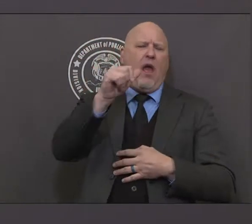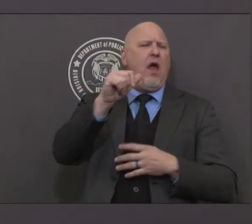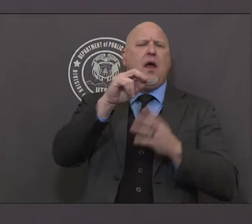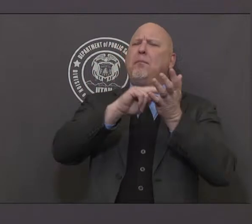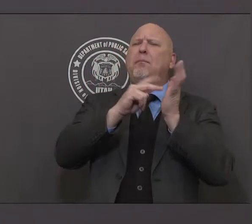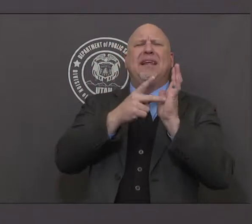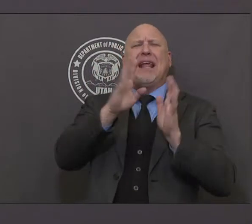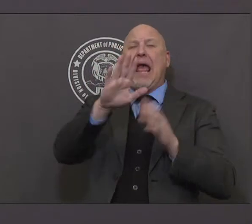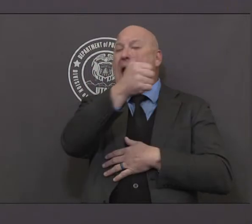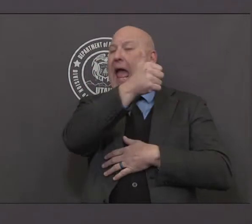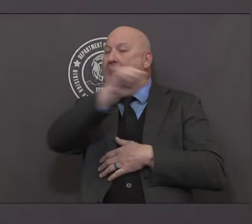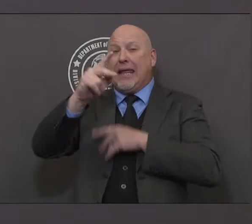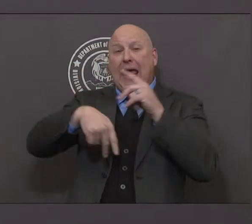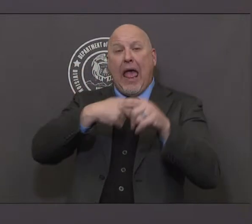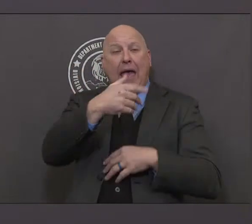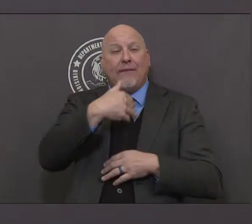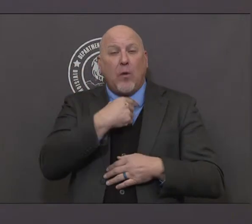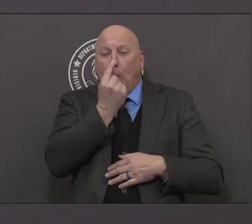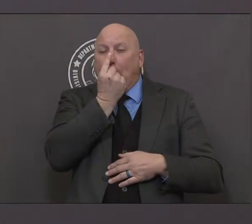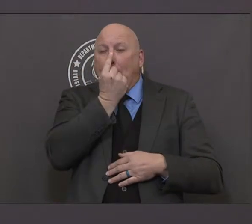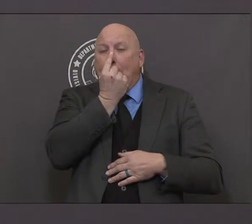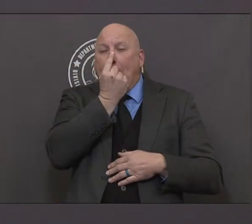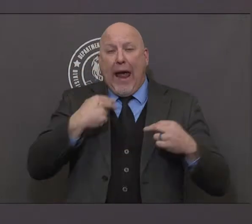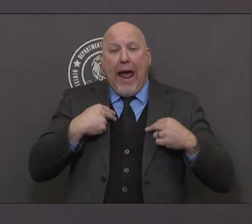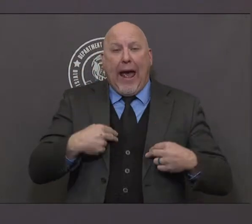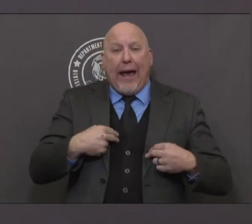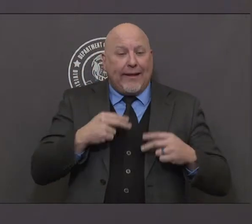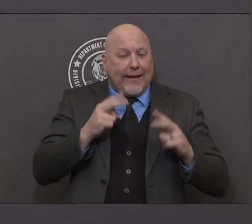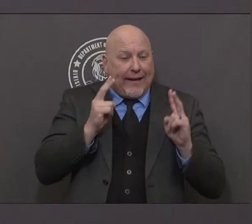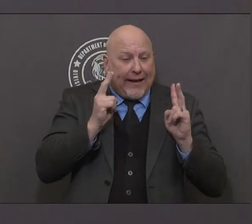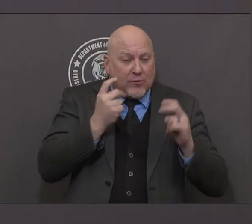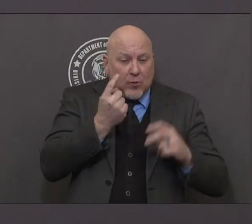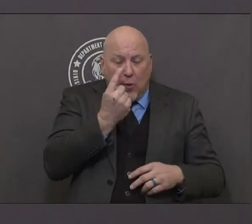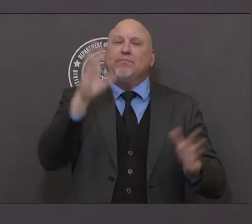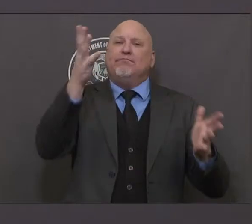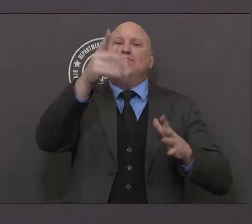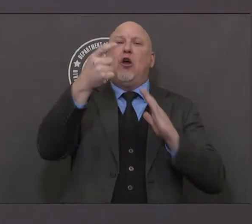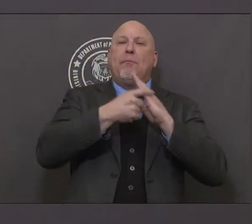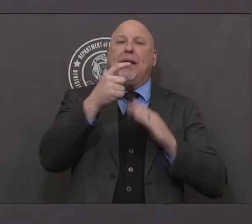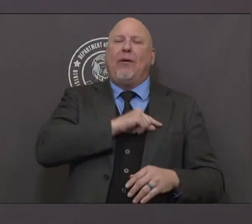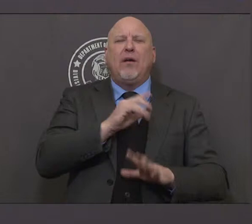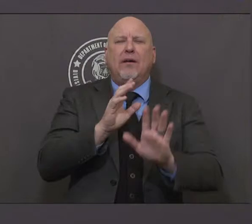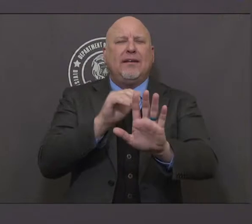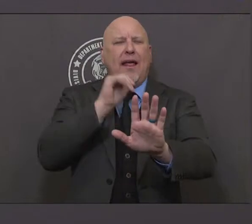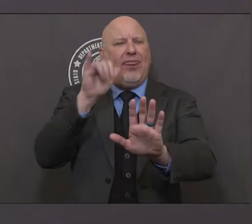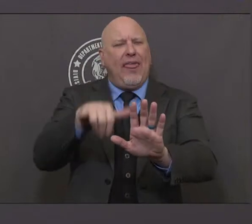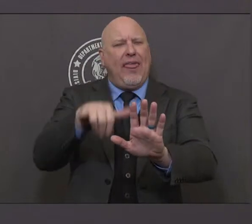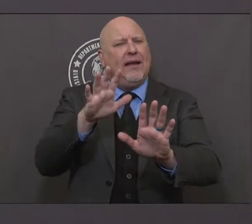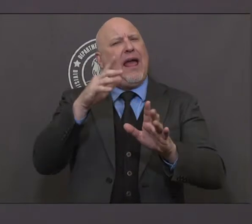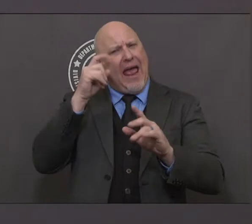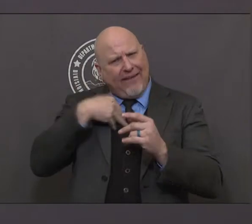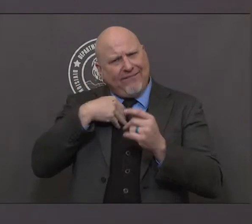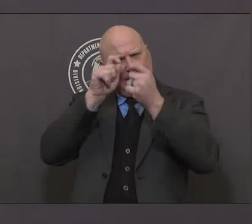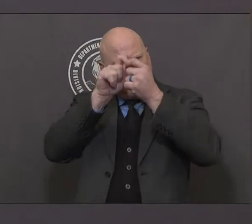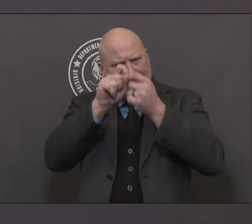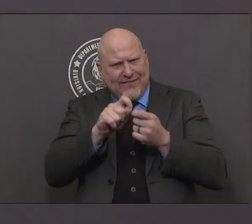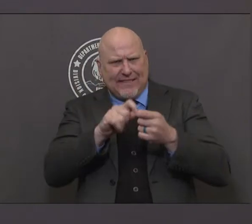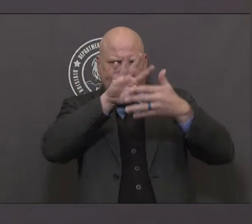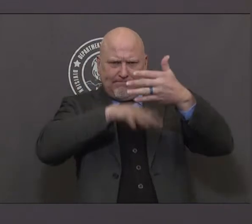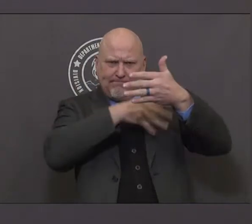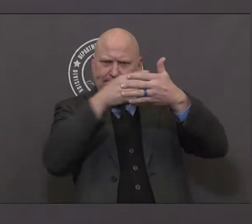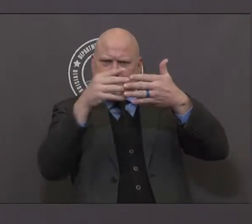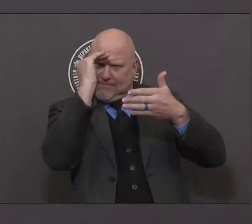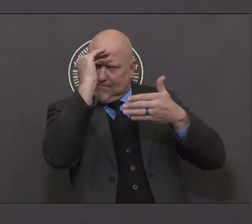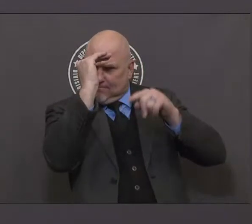is a population, when you include these comorbidities as well as the 65 plus, it's about 400,000 people in the